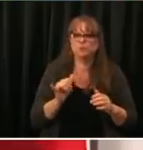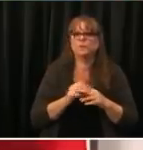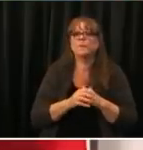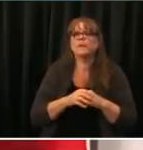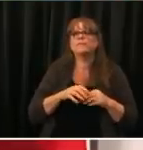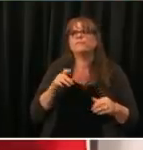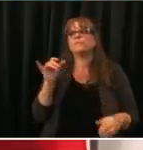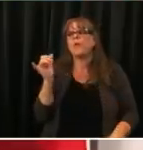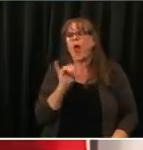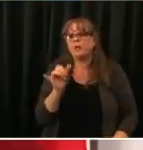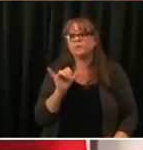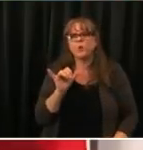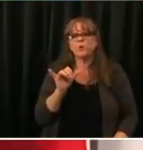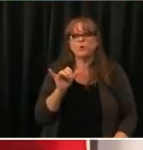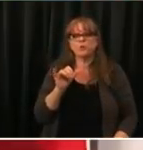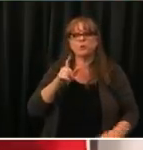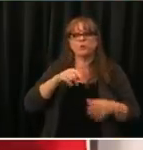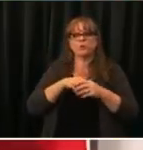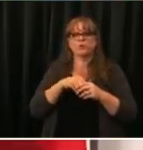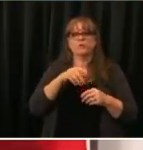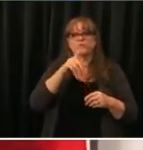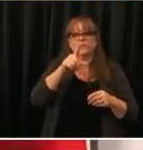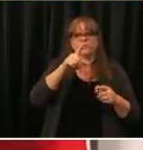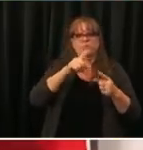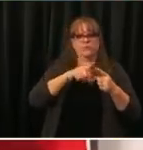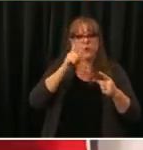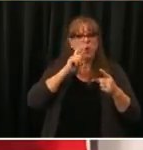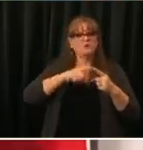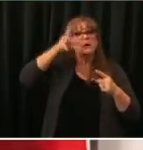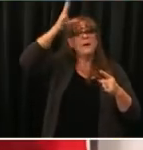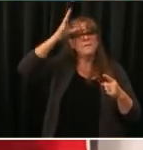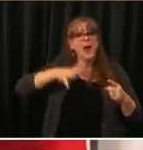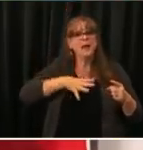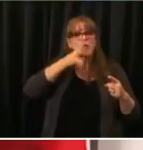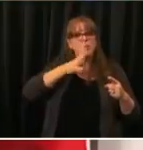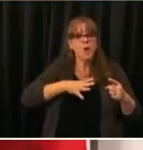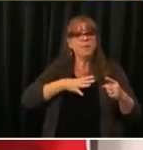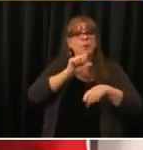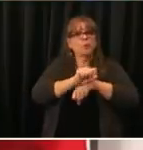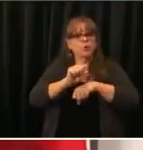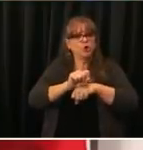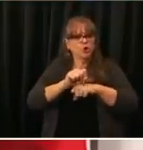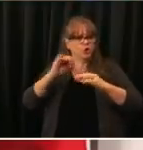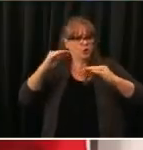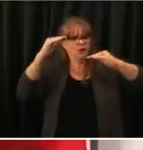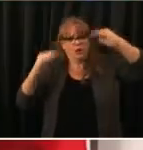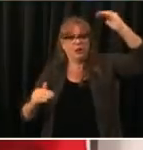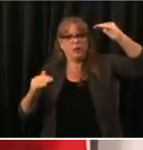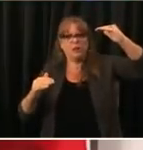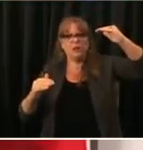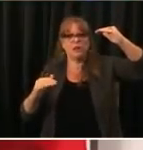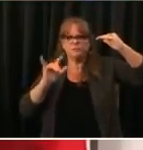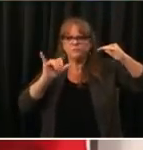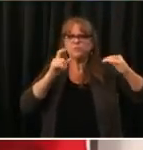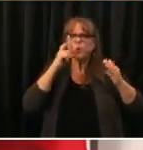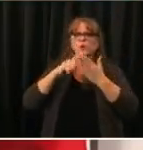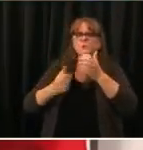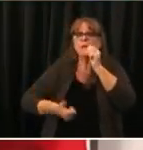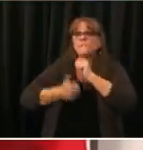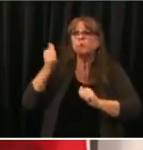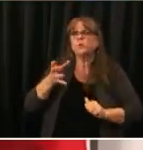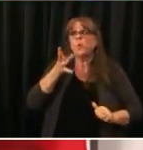disparities in the workplace and earning, as many second spouses, and often in many cases it's women, drop out of the workplace because there's